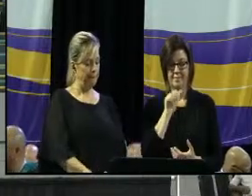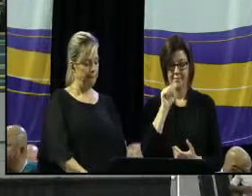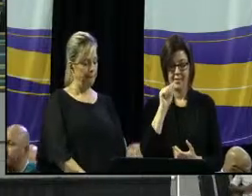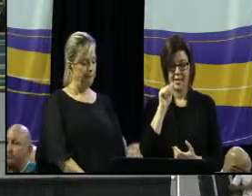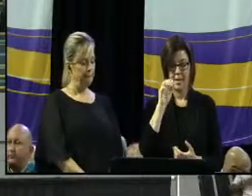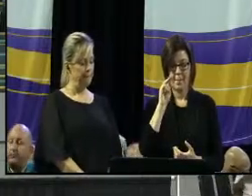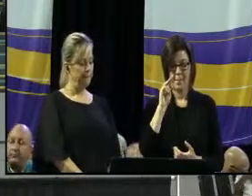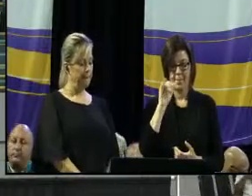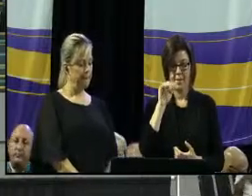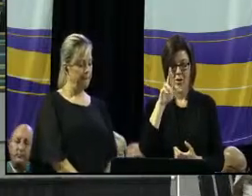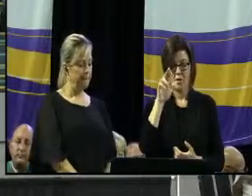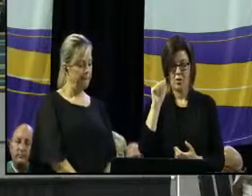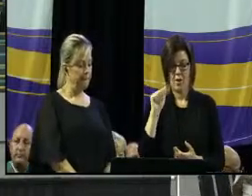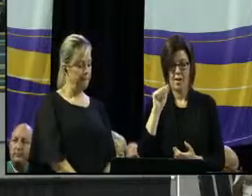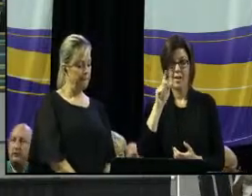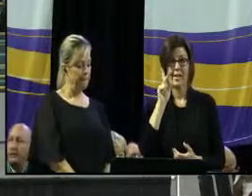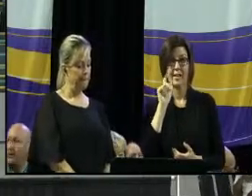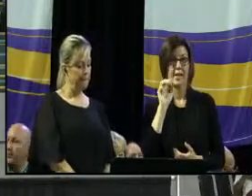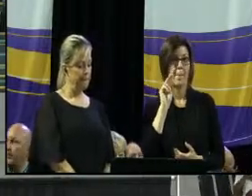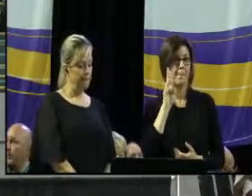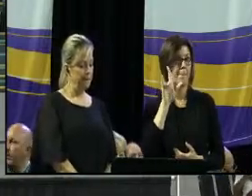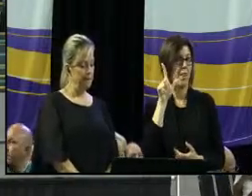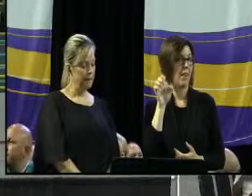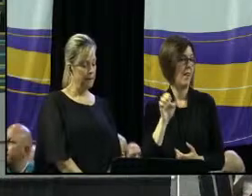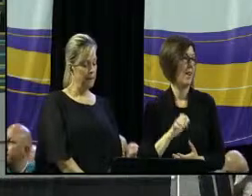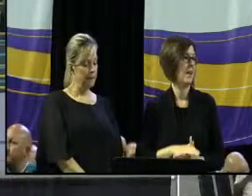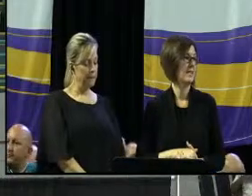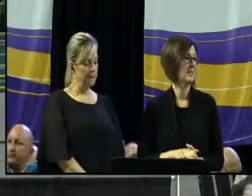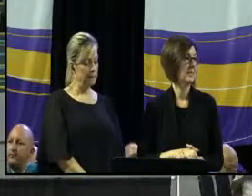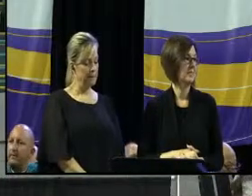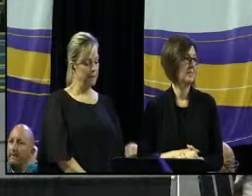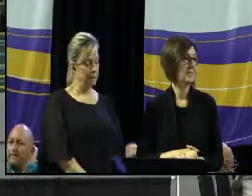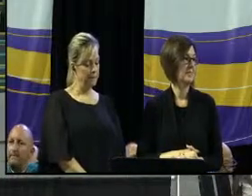Amira Jabri Kimball.